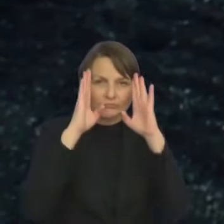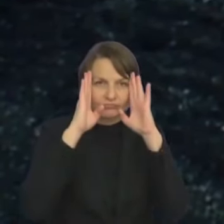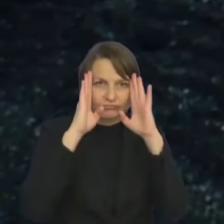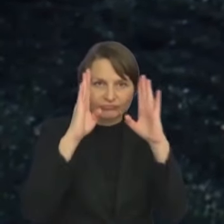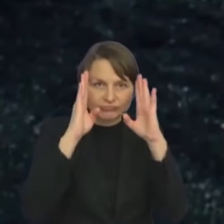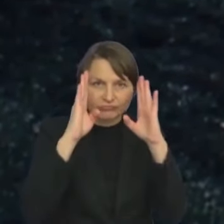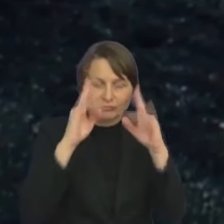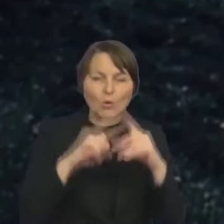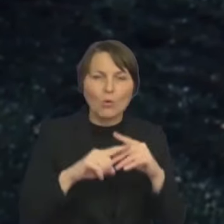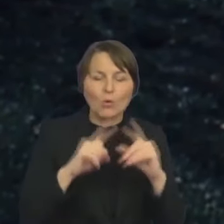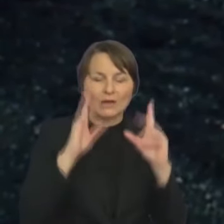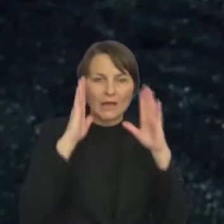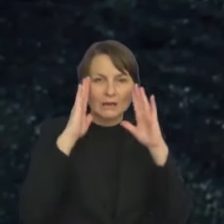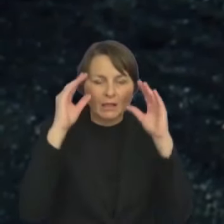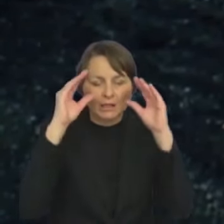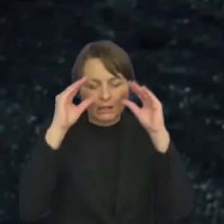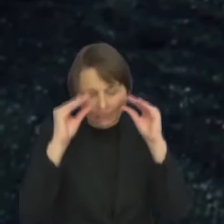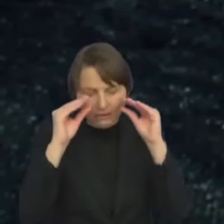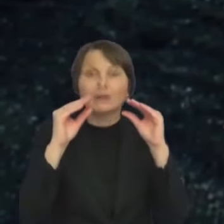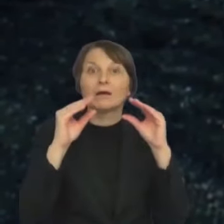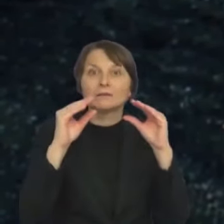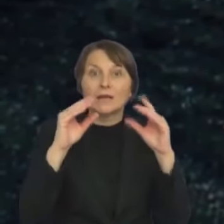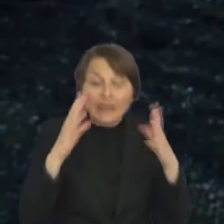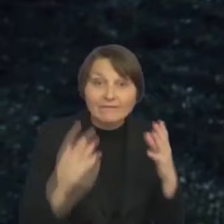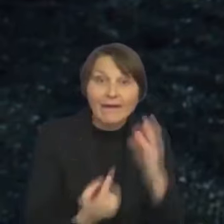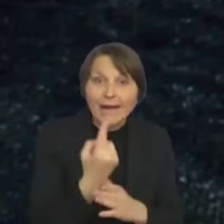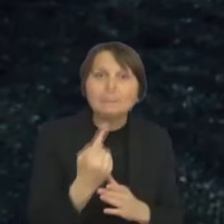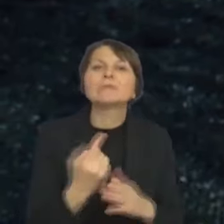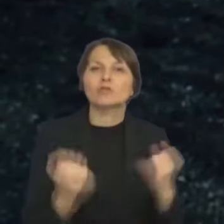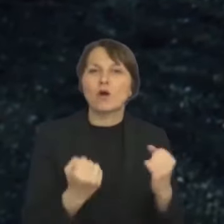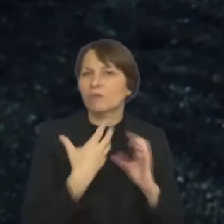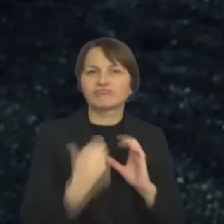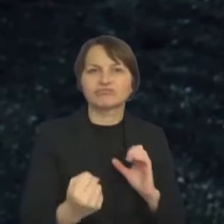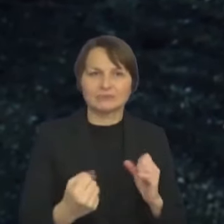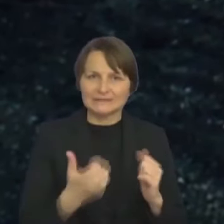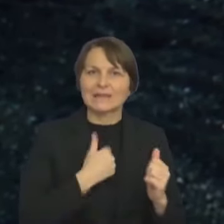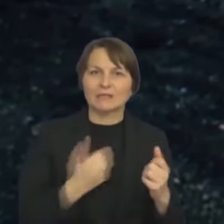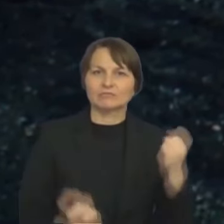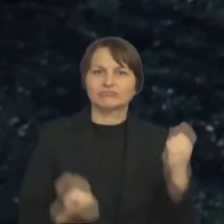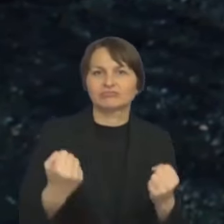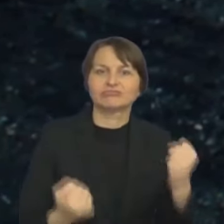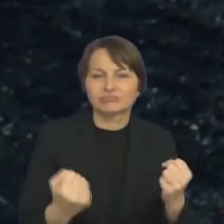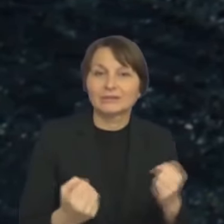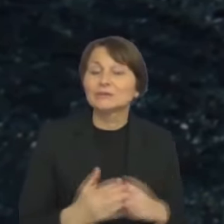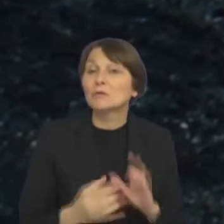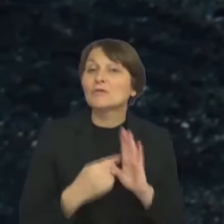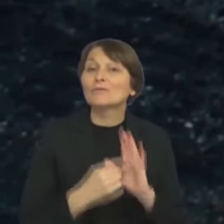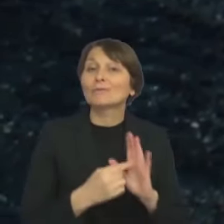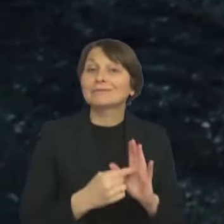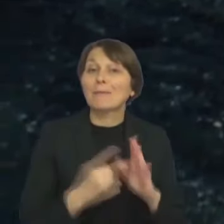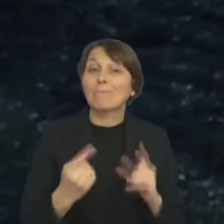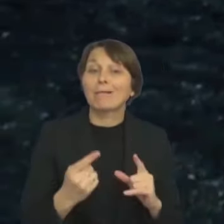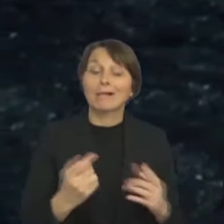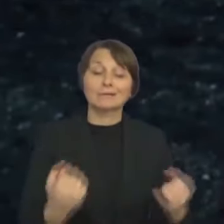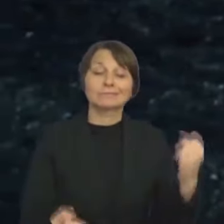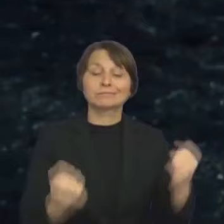is risky, then the car will take over. For example, if the sensors detect that the hands of the driver are no longer on the steering